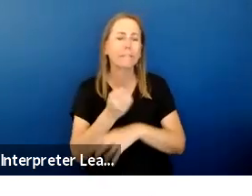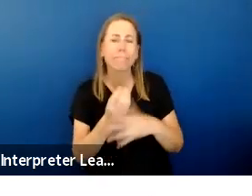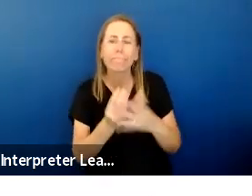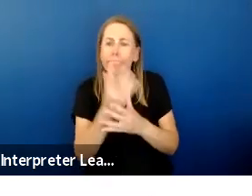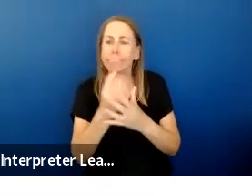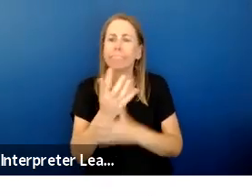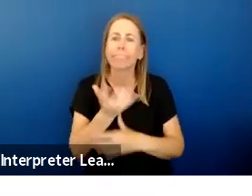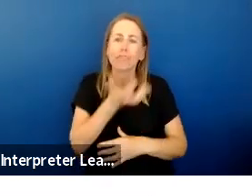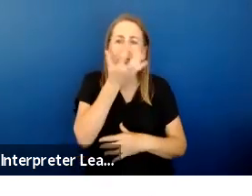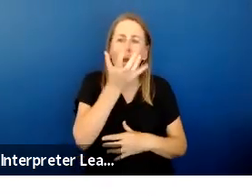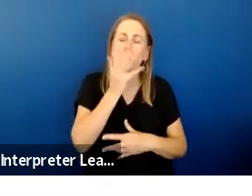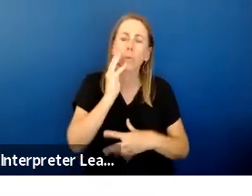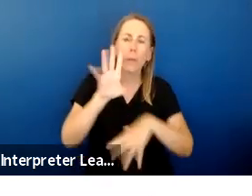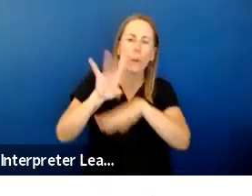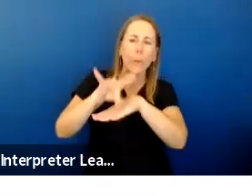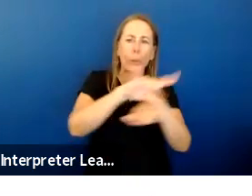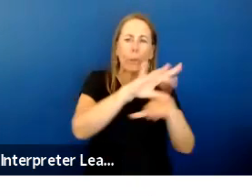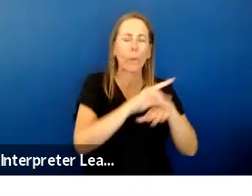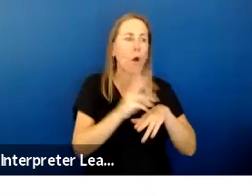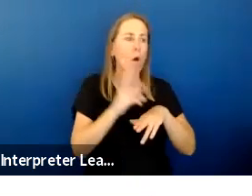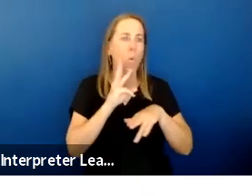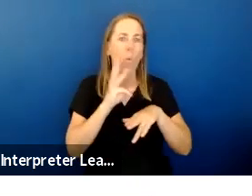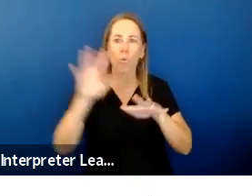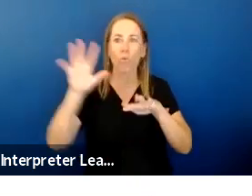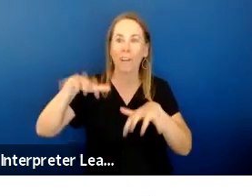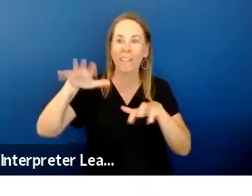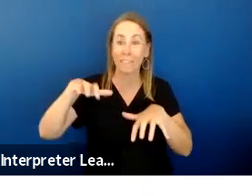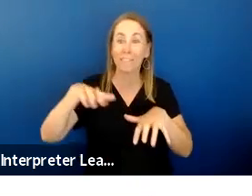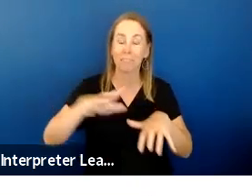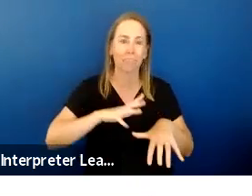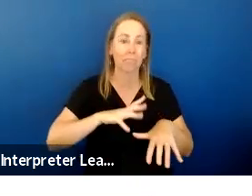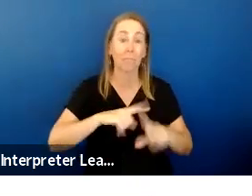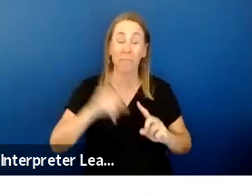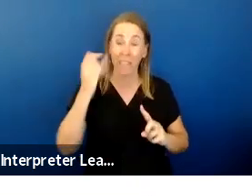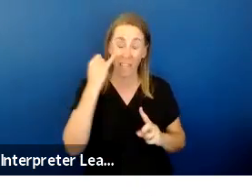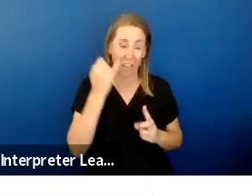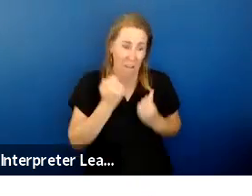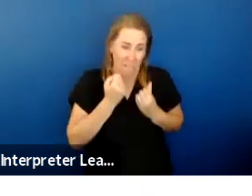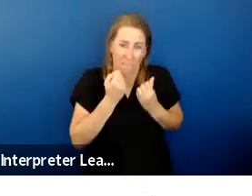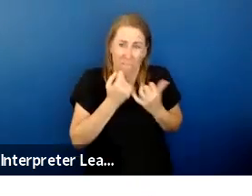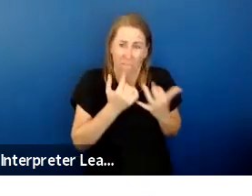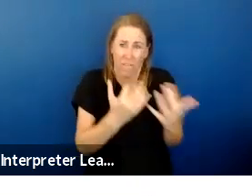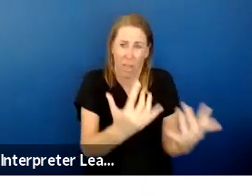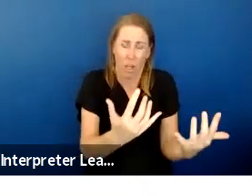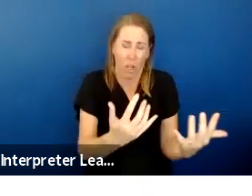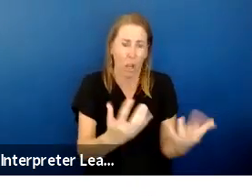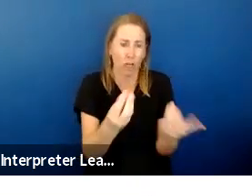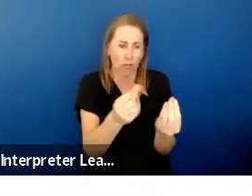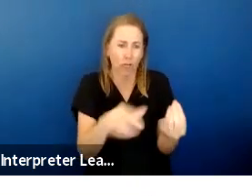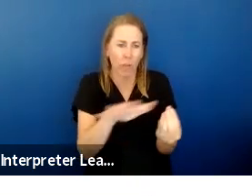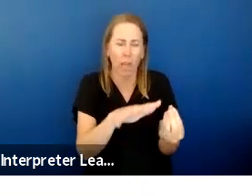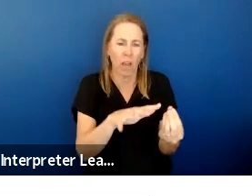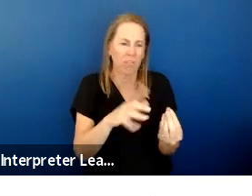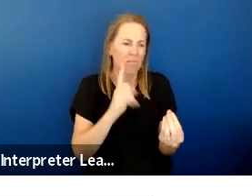runoff. However, wildfires leave the ground charred and unable to absorb the